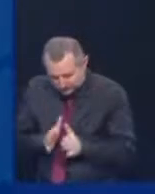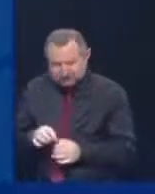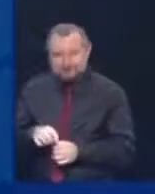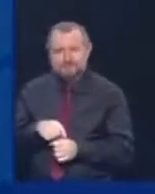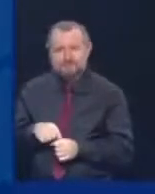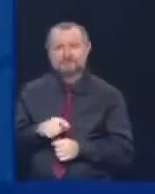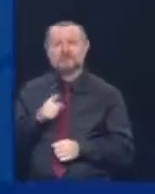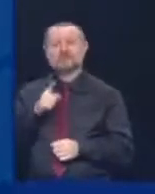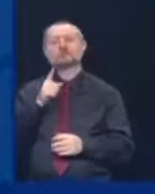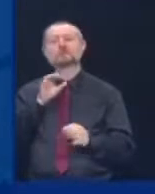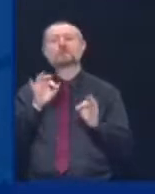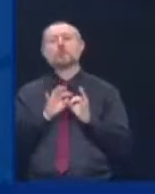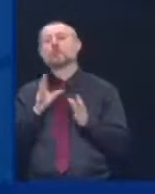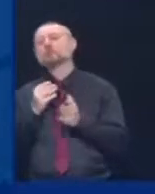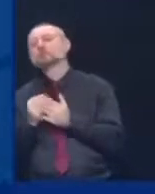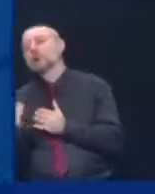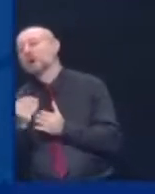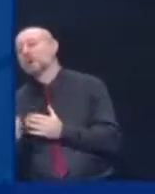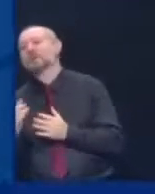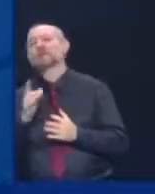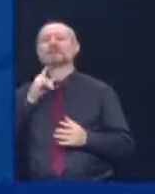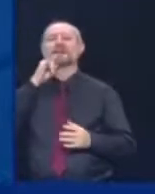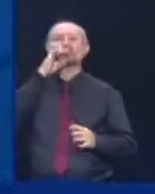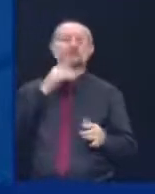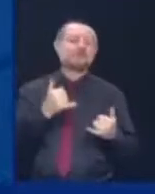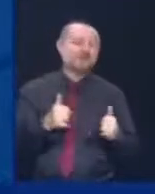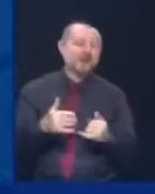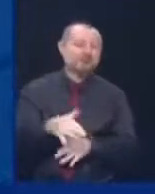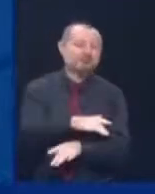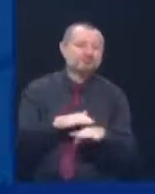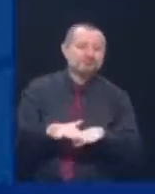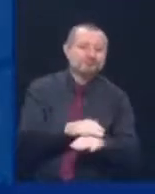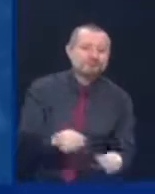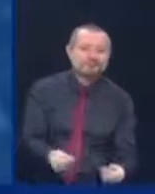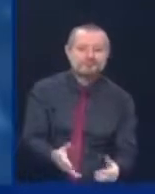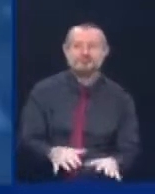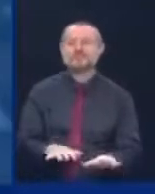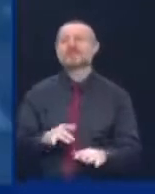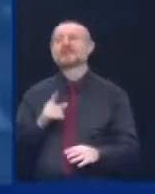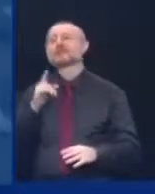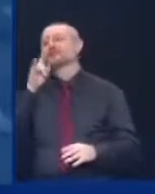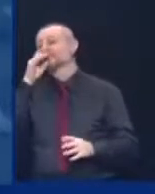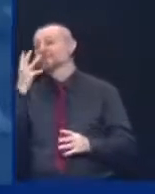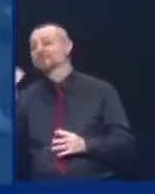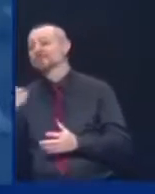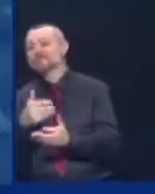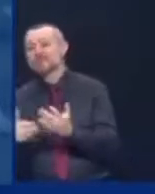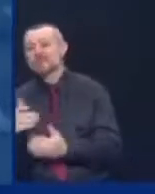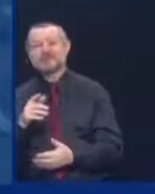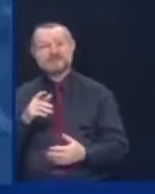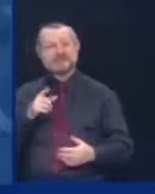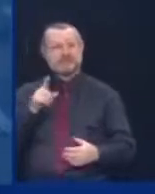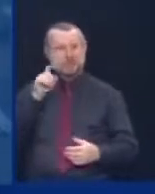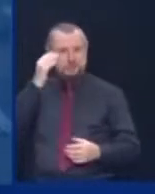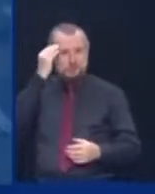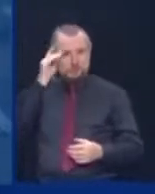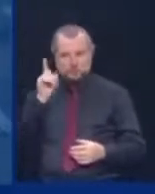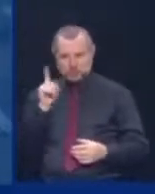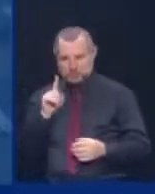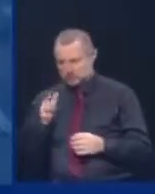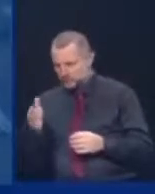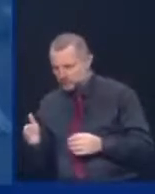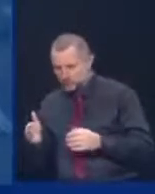neighbor. That's where your kids play. That's who your kids play with. Influence your